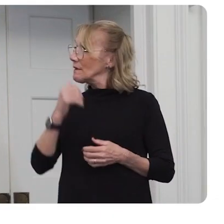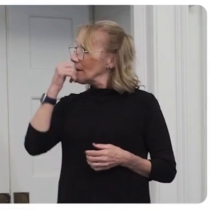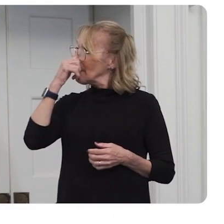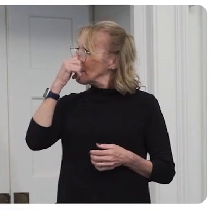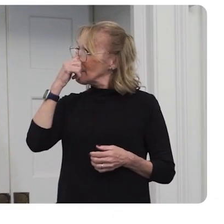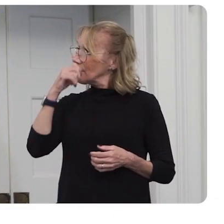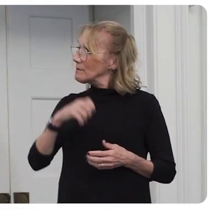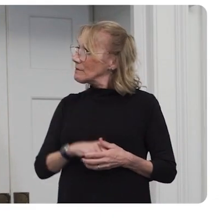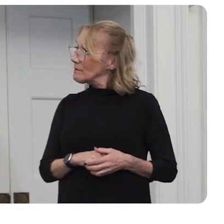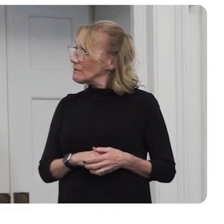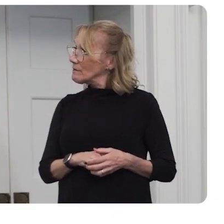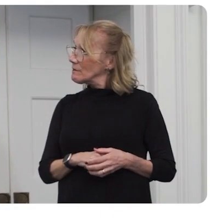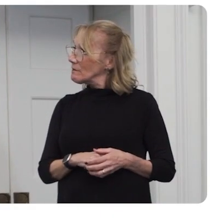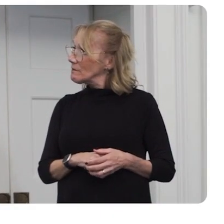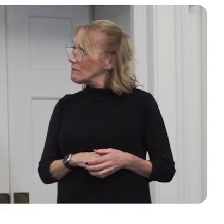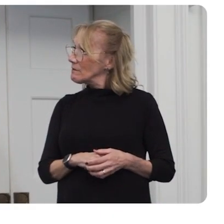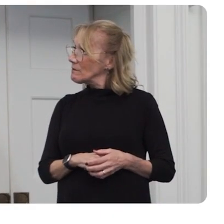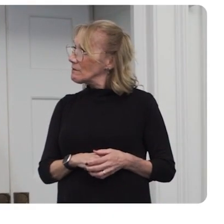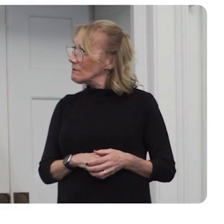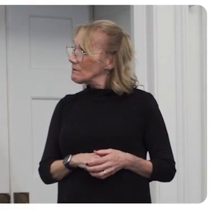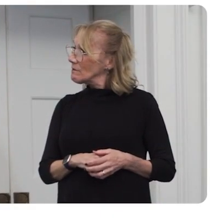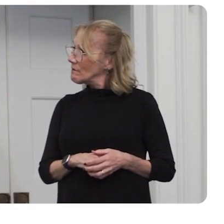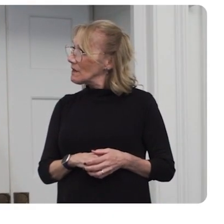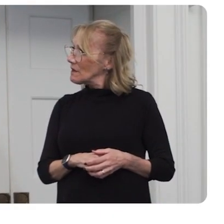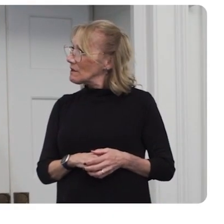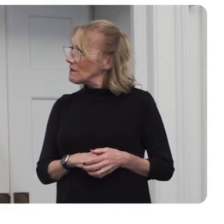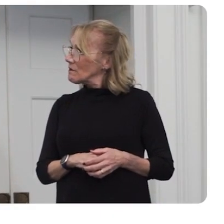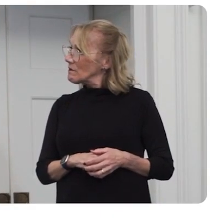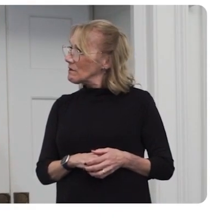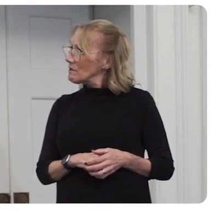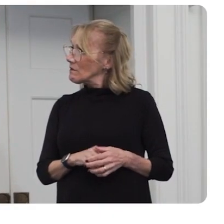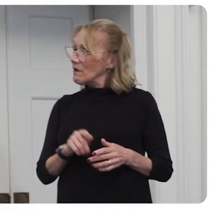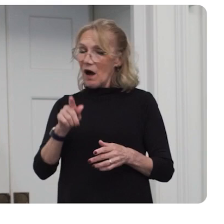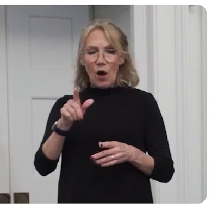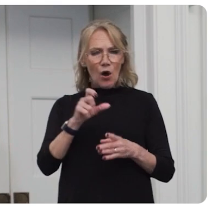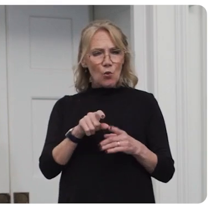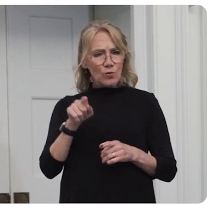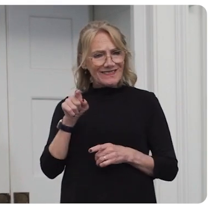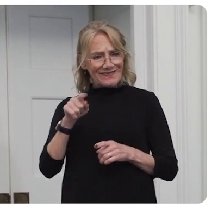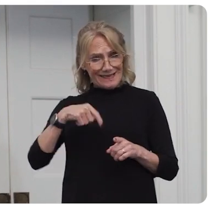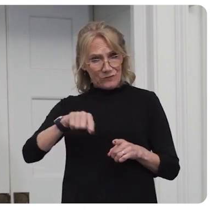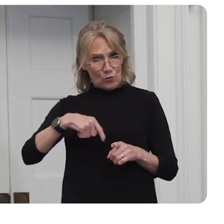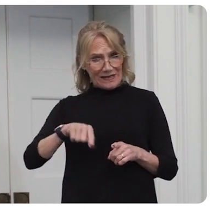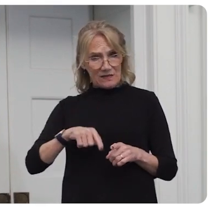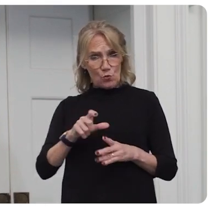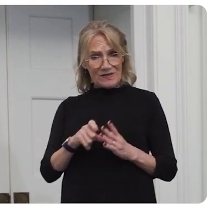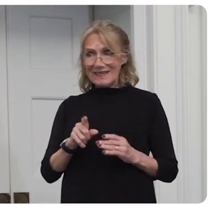I was going. Smaller drawings. And what did you do on there this week? You did. Oh, we did